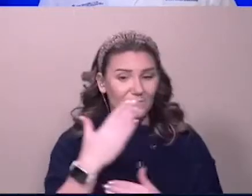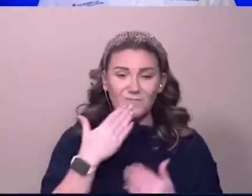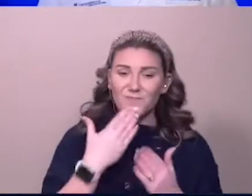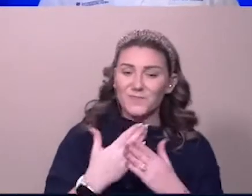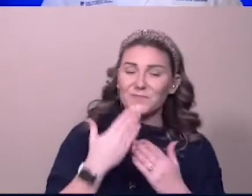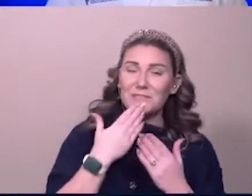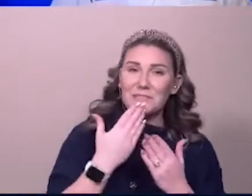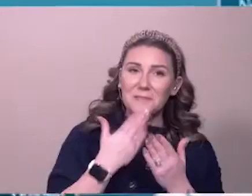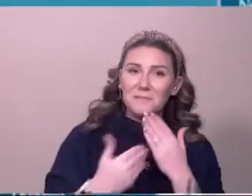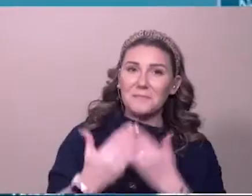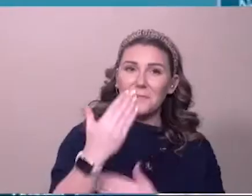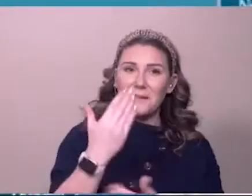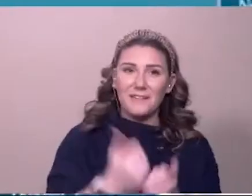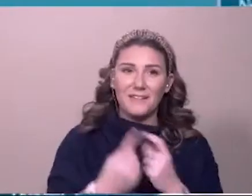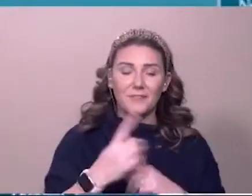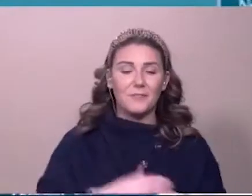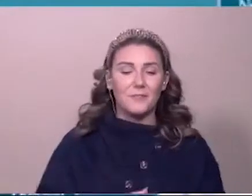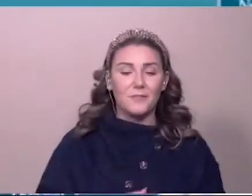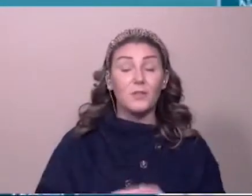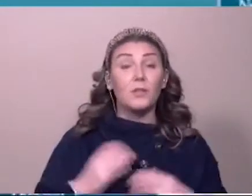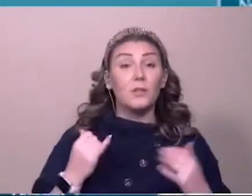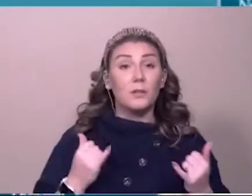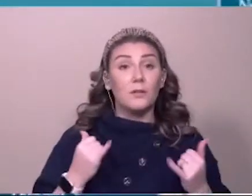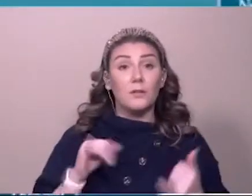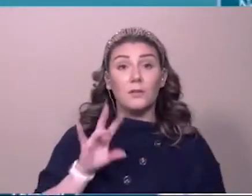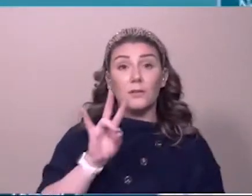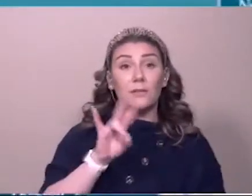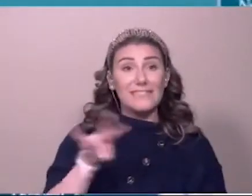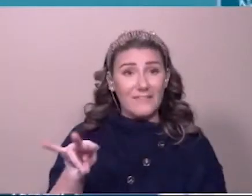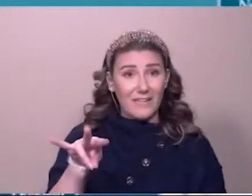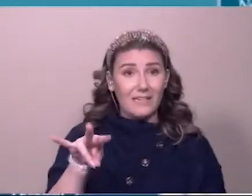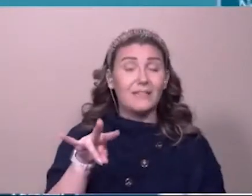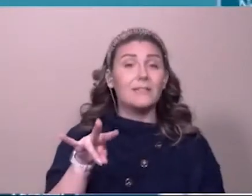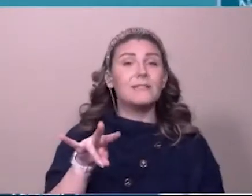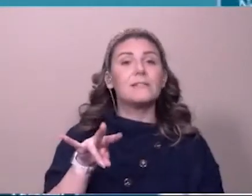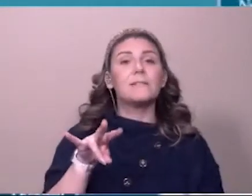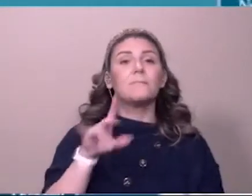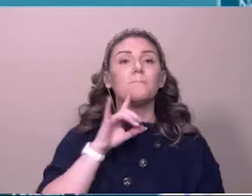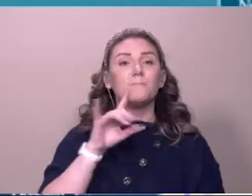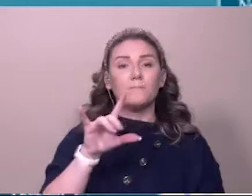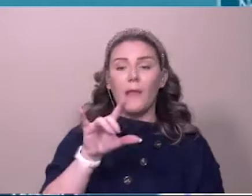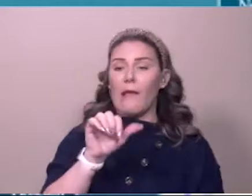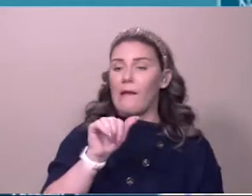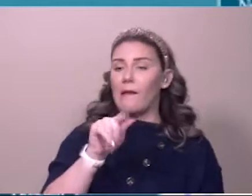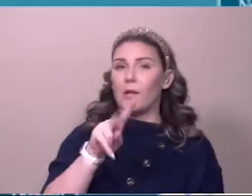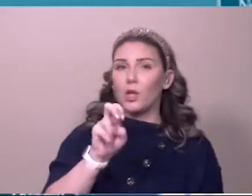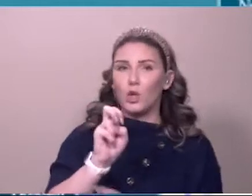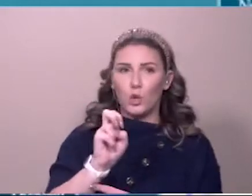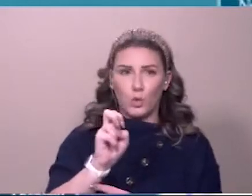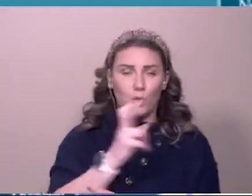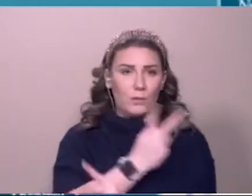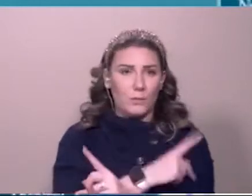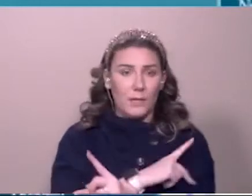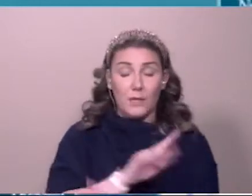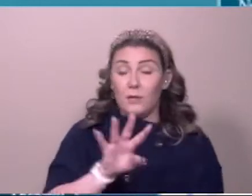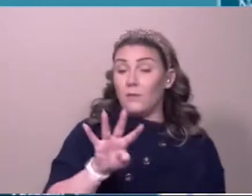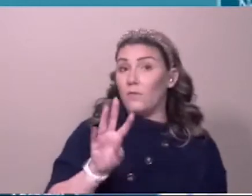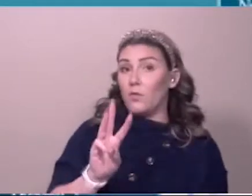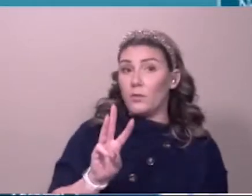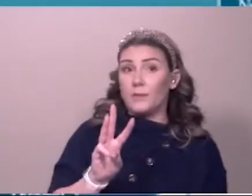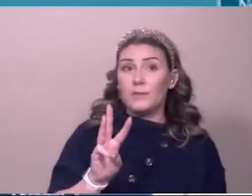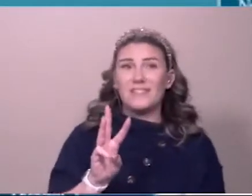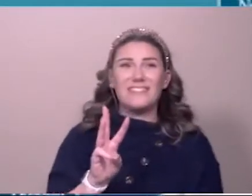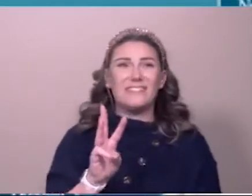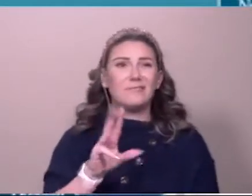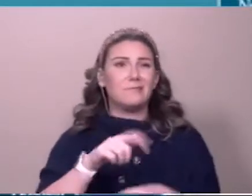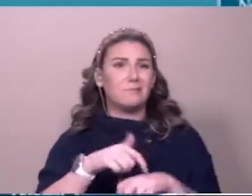morning, everyone. We have currently 77 acute patients with 46 that are in the recovery phase for